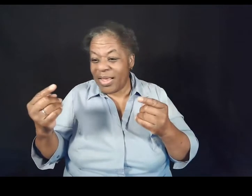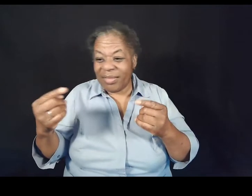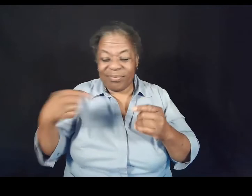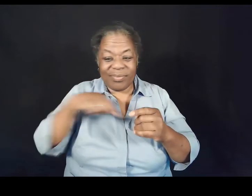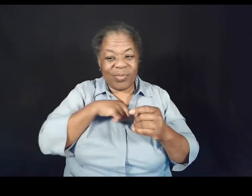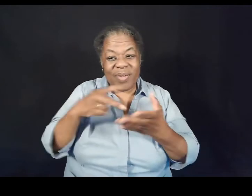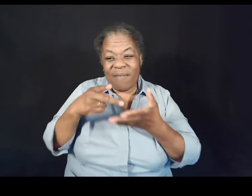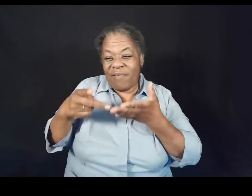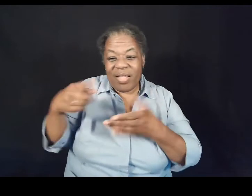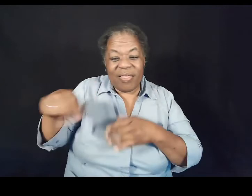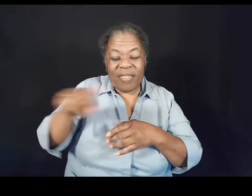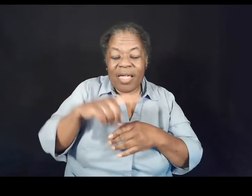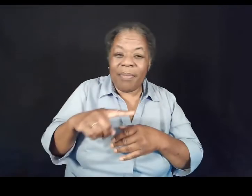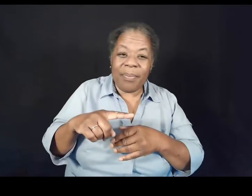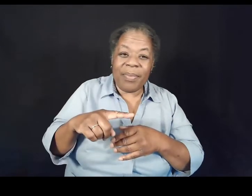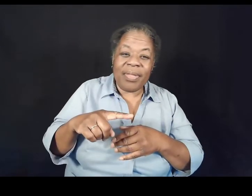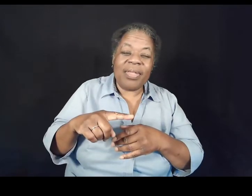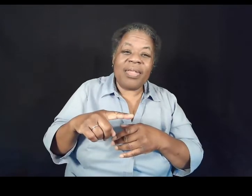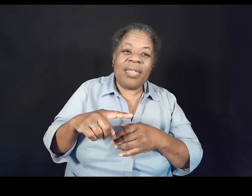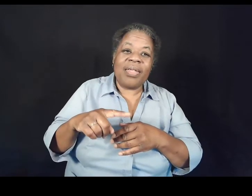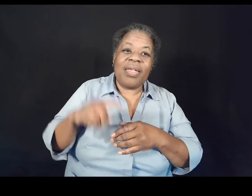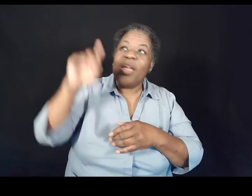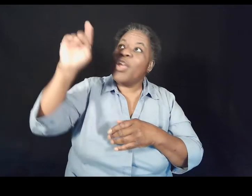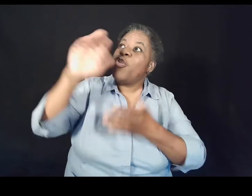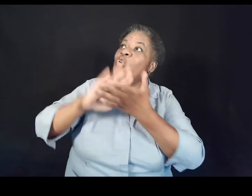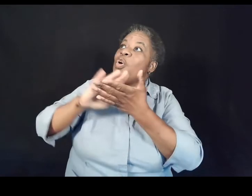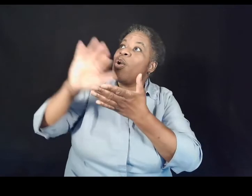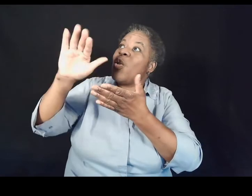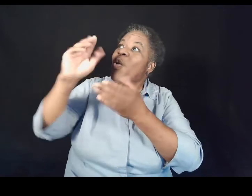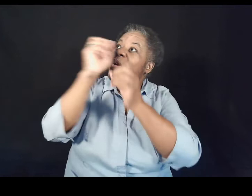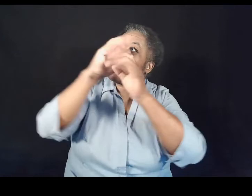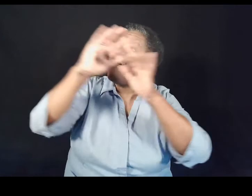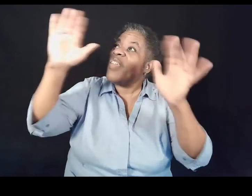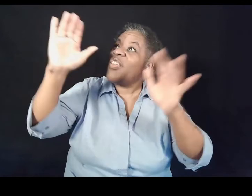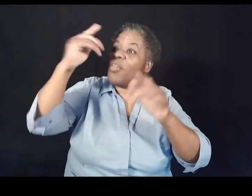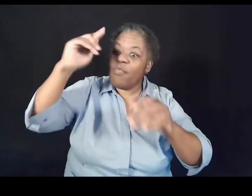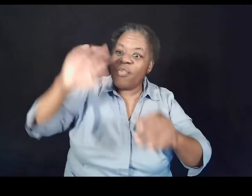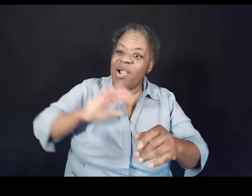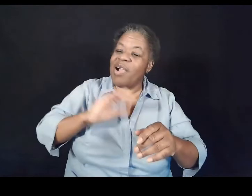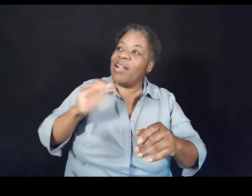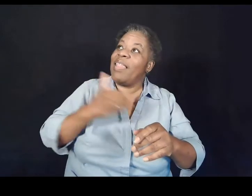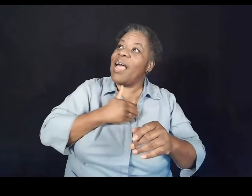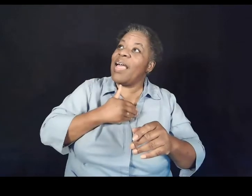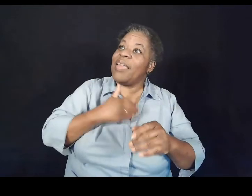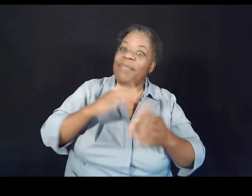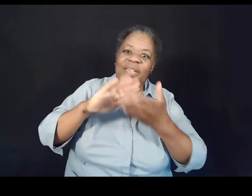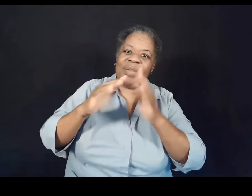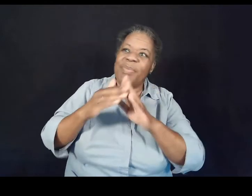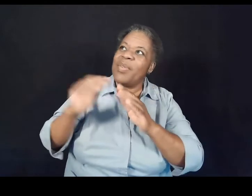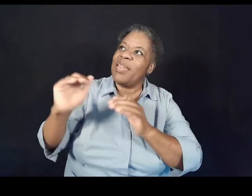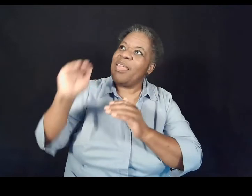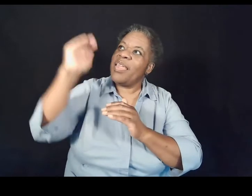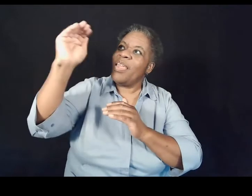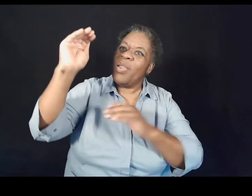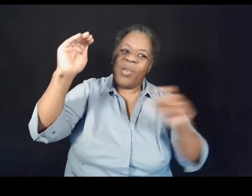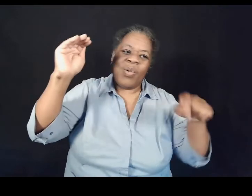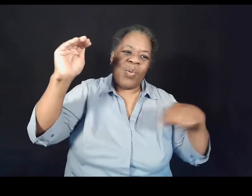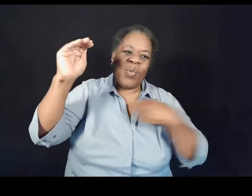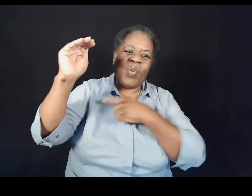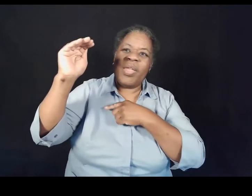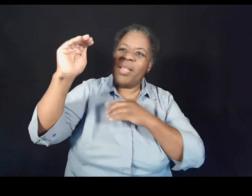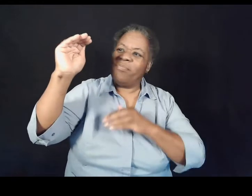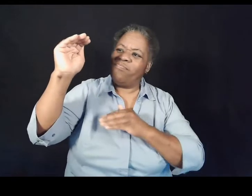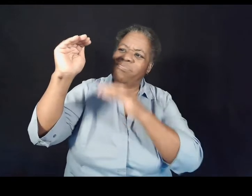We have fallen far short of your glorious vision for our lives and community. So we ask for